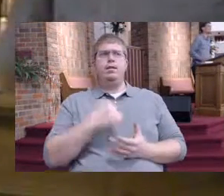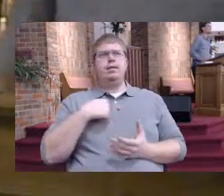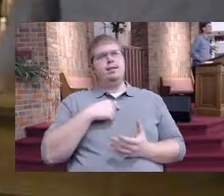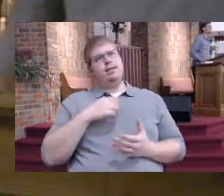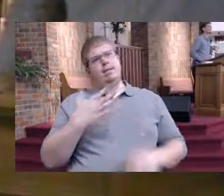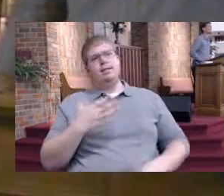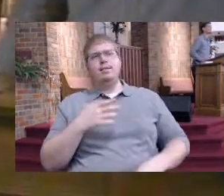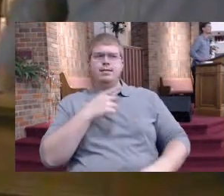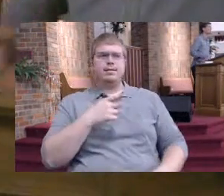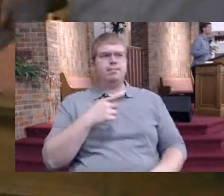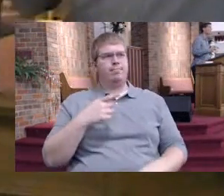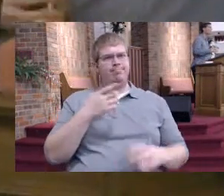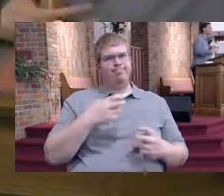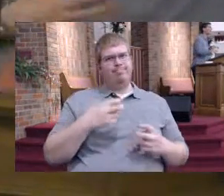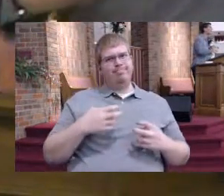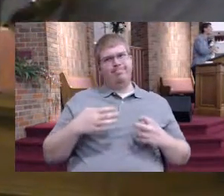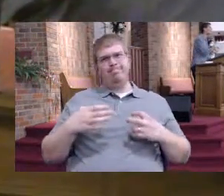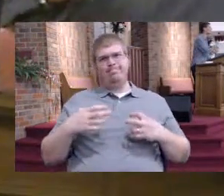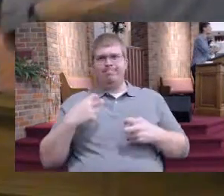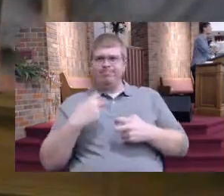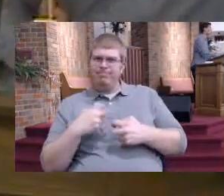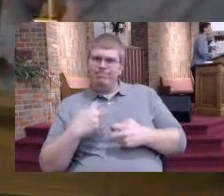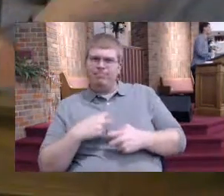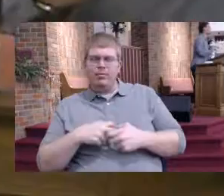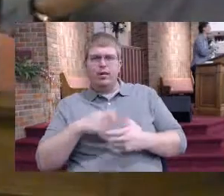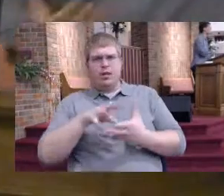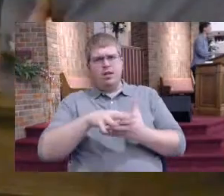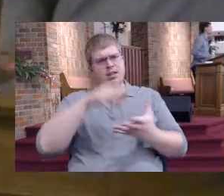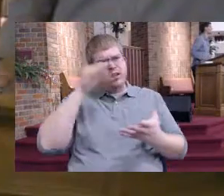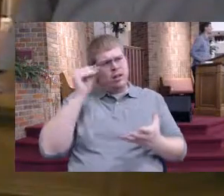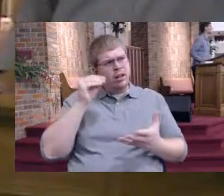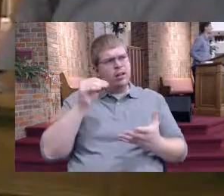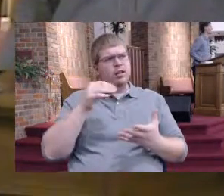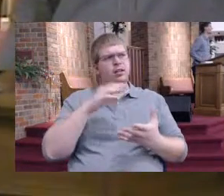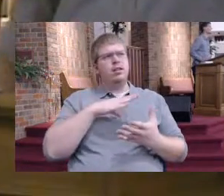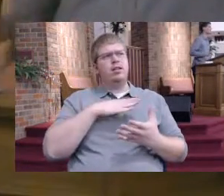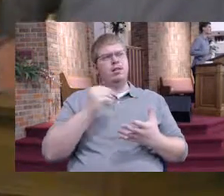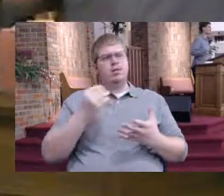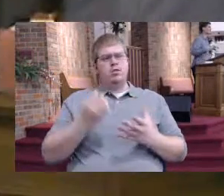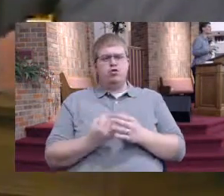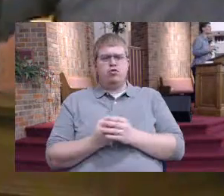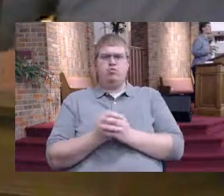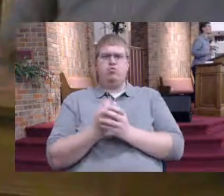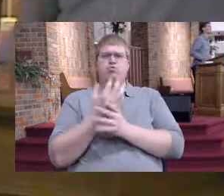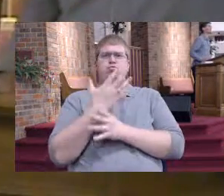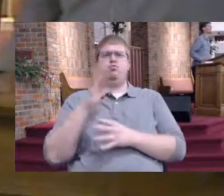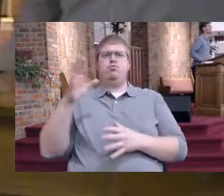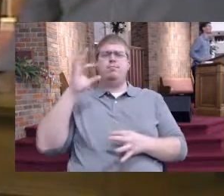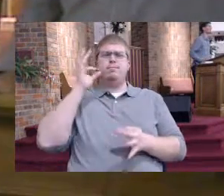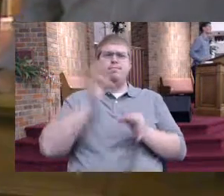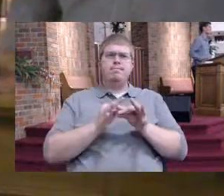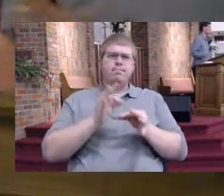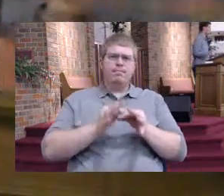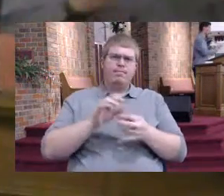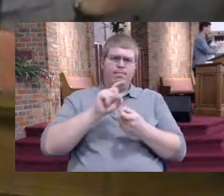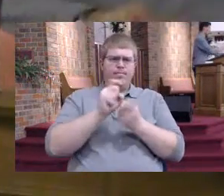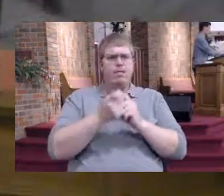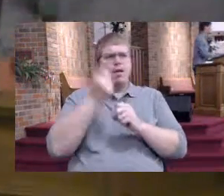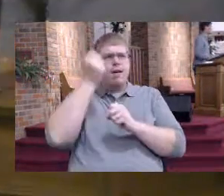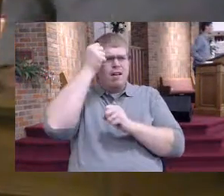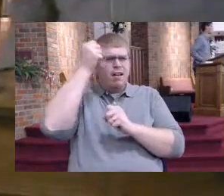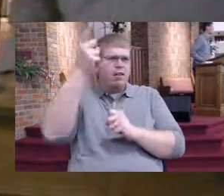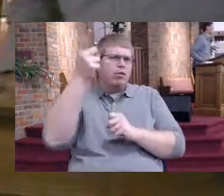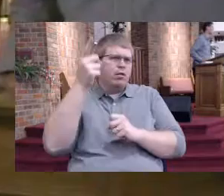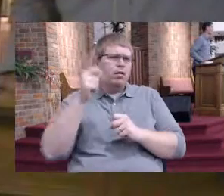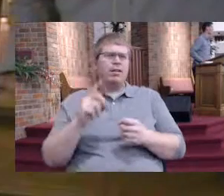he sort of struggled with learning and coming along and maturing in his faith and really grasping what it means to be a Christian and the things that